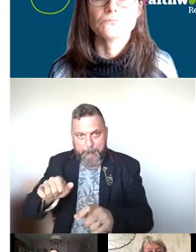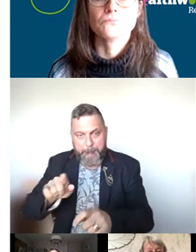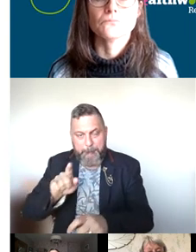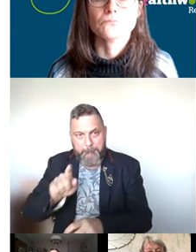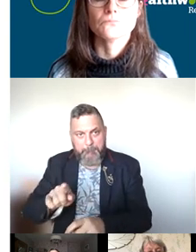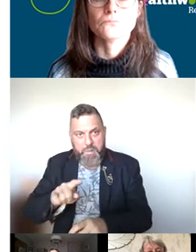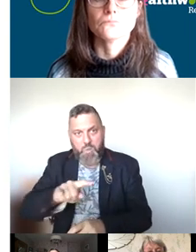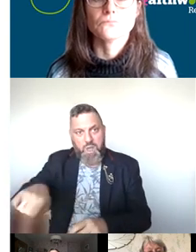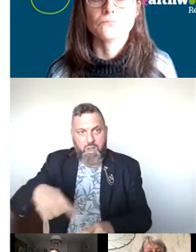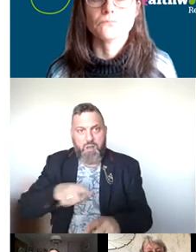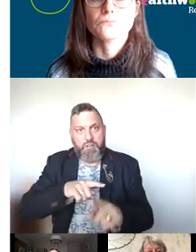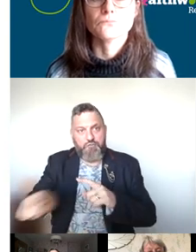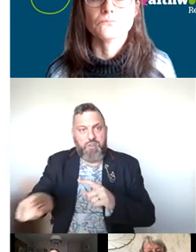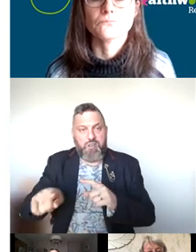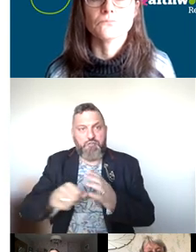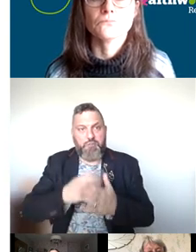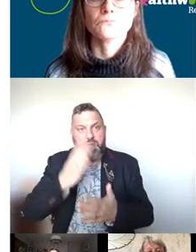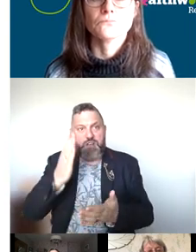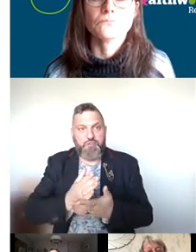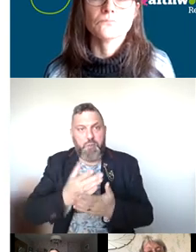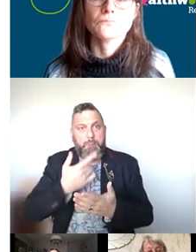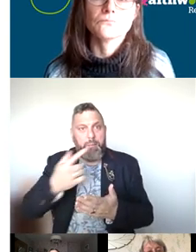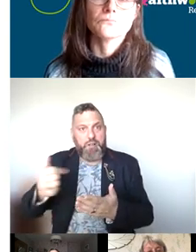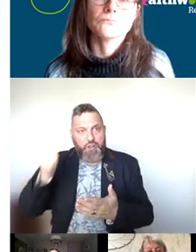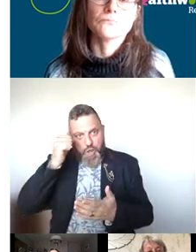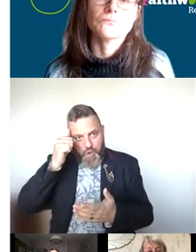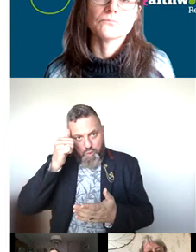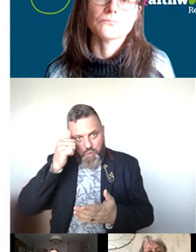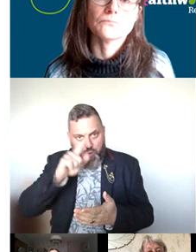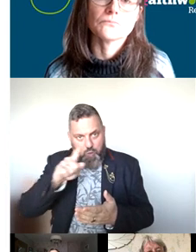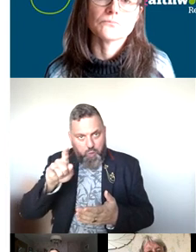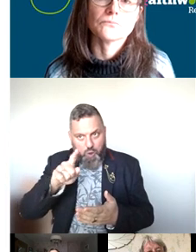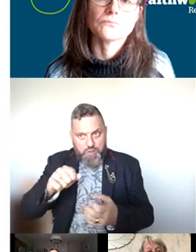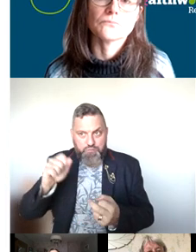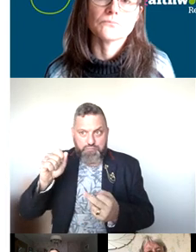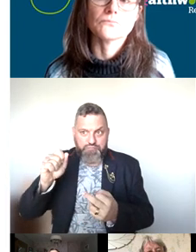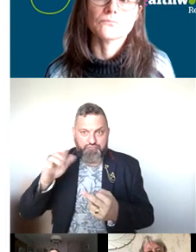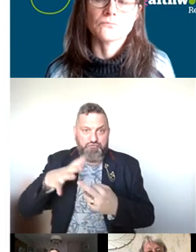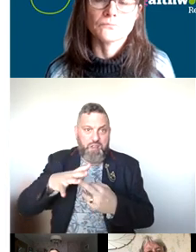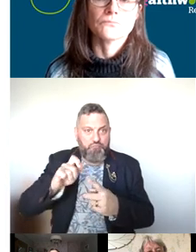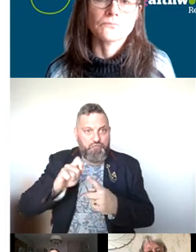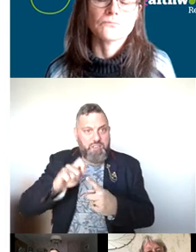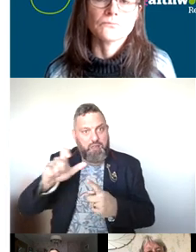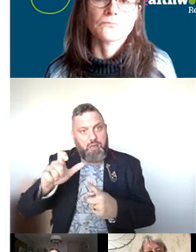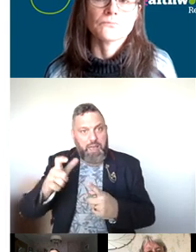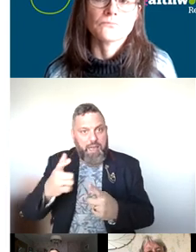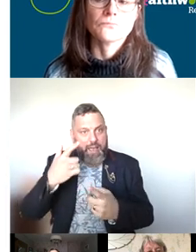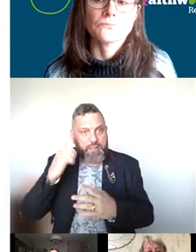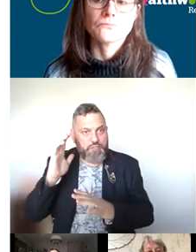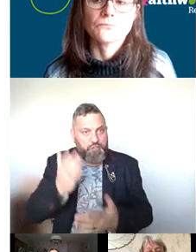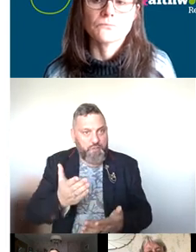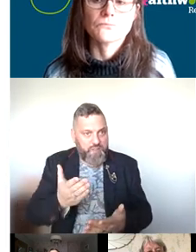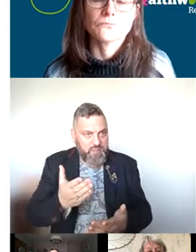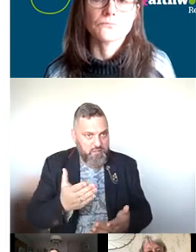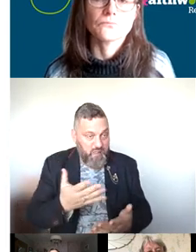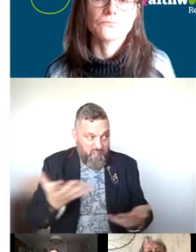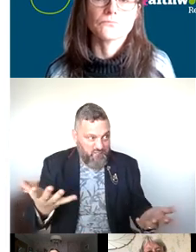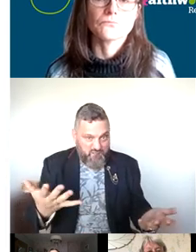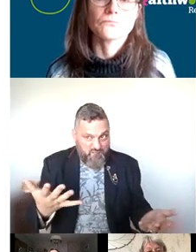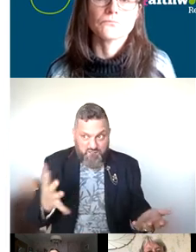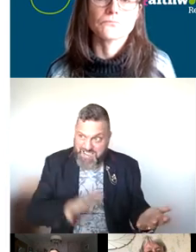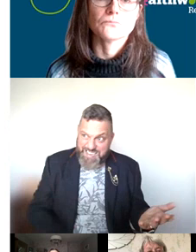But we are trying to make sure that people are aware about what primary care services are available. I mean, there is a national